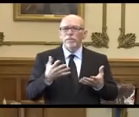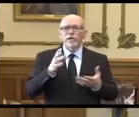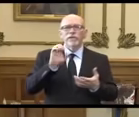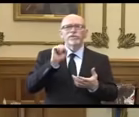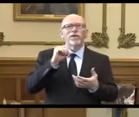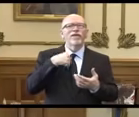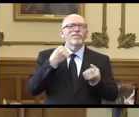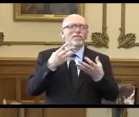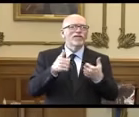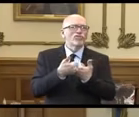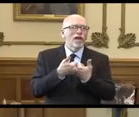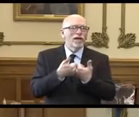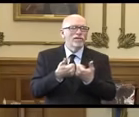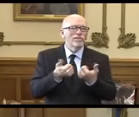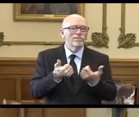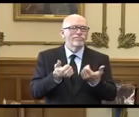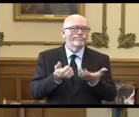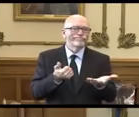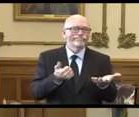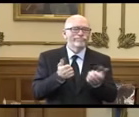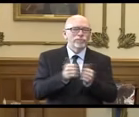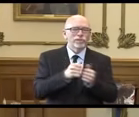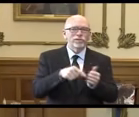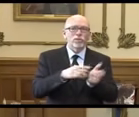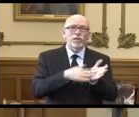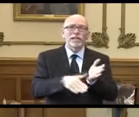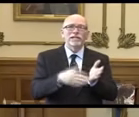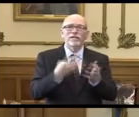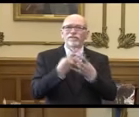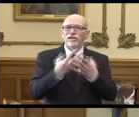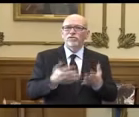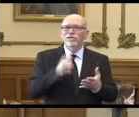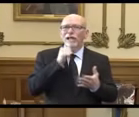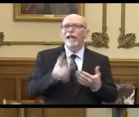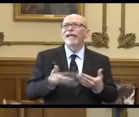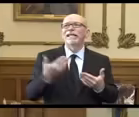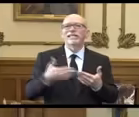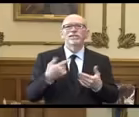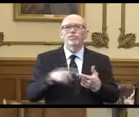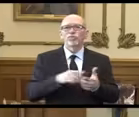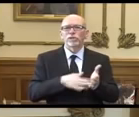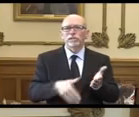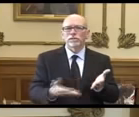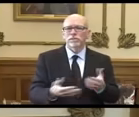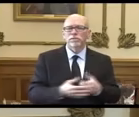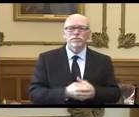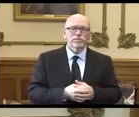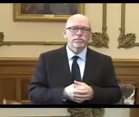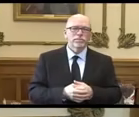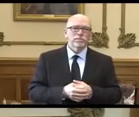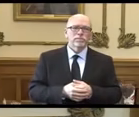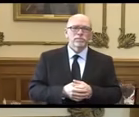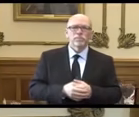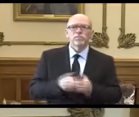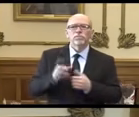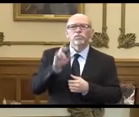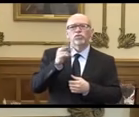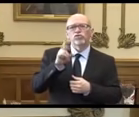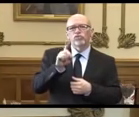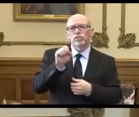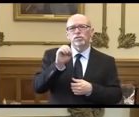there are a lot of challenges with just releasing offenders. It's not as easy as what it sounds. Richard